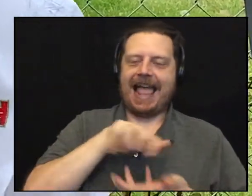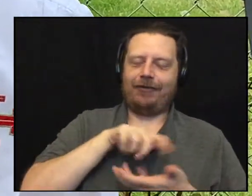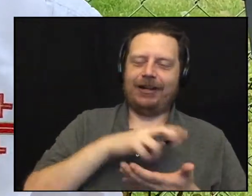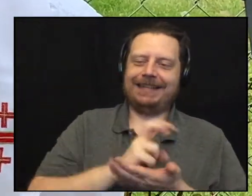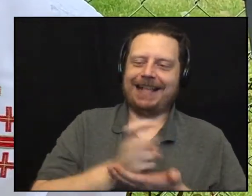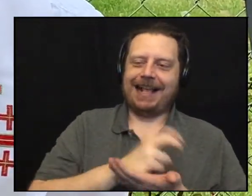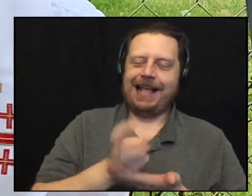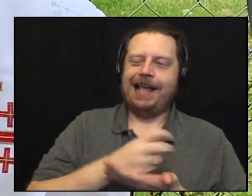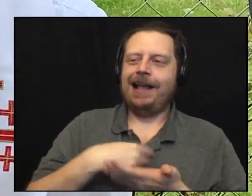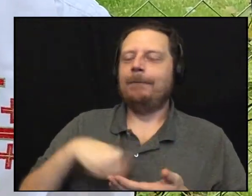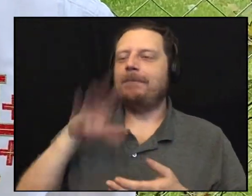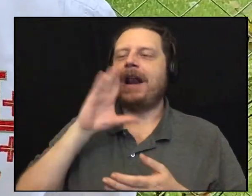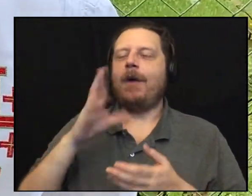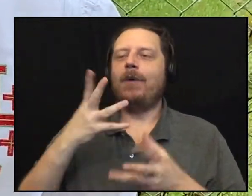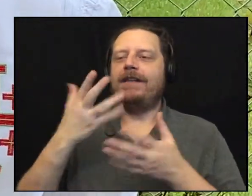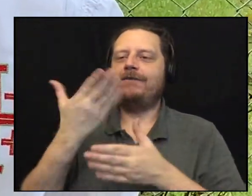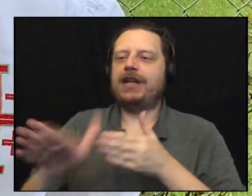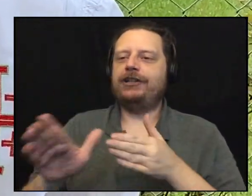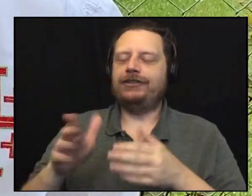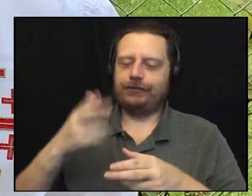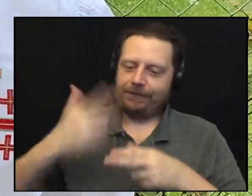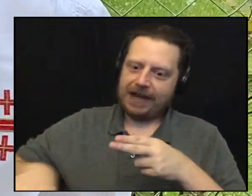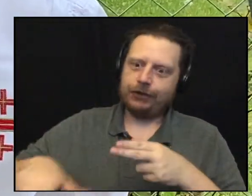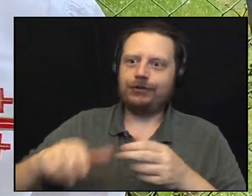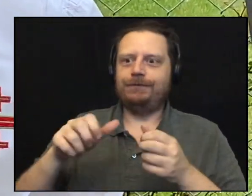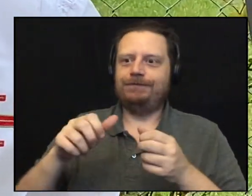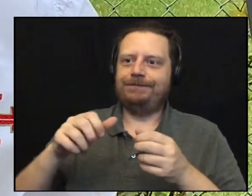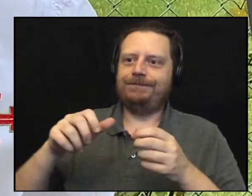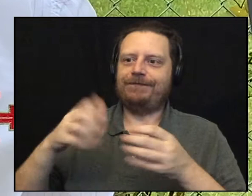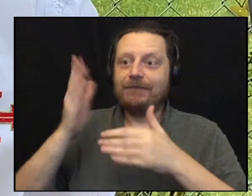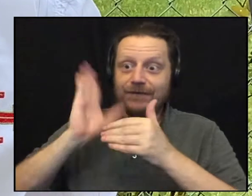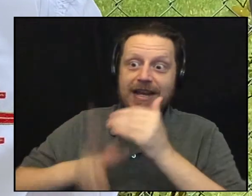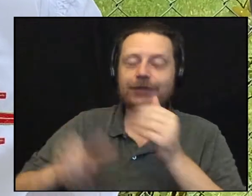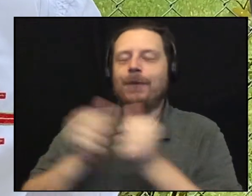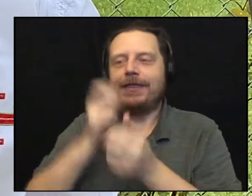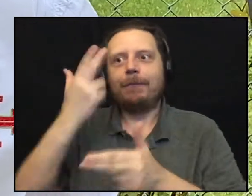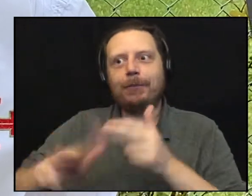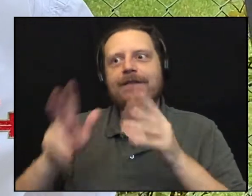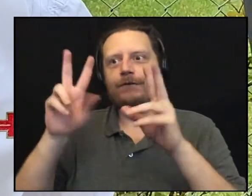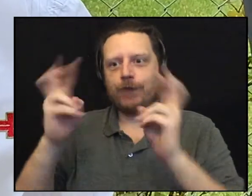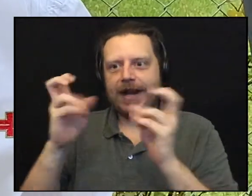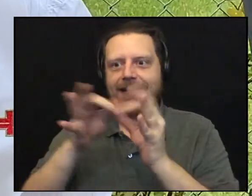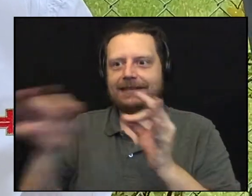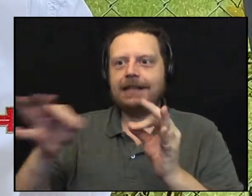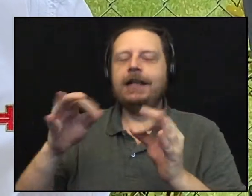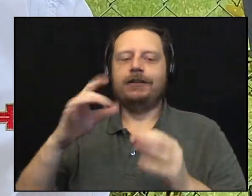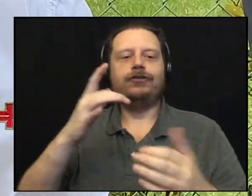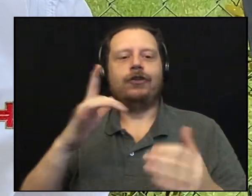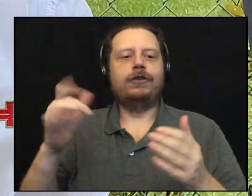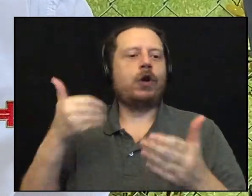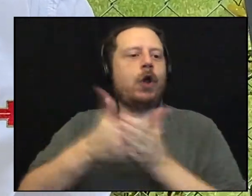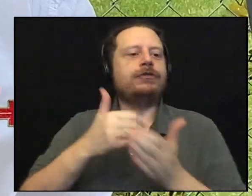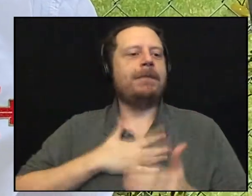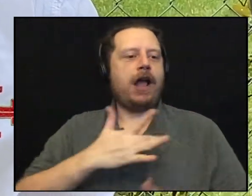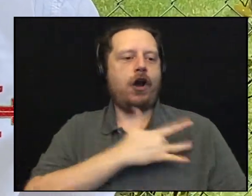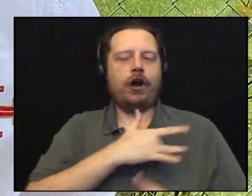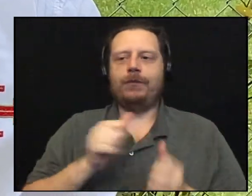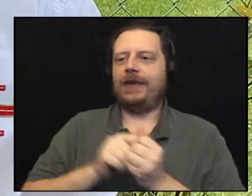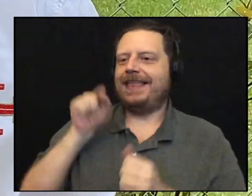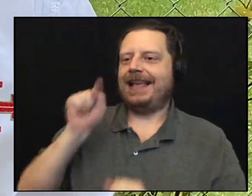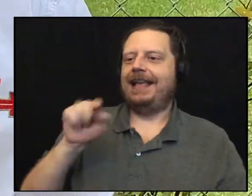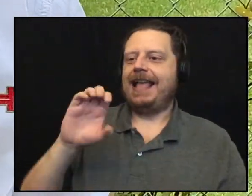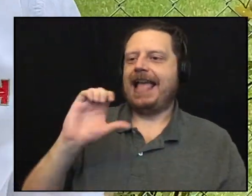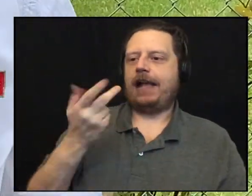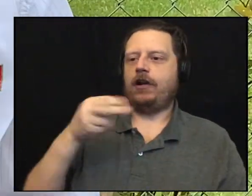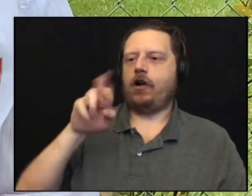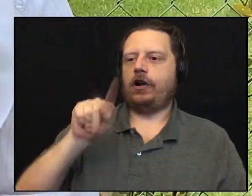brief phrase that's close to my heart from Meister Eckhart. He said, "If the only prayer